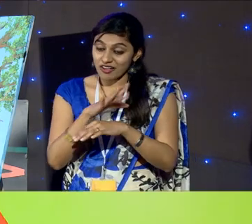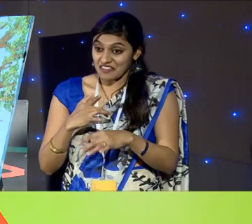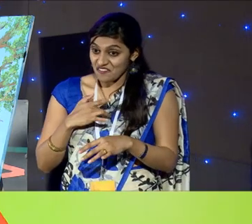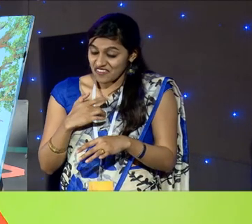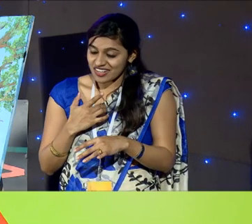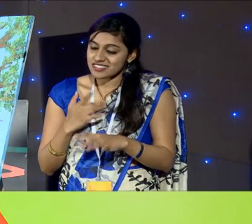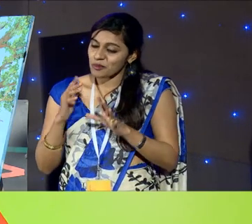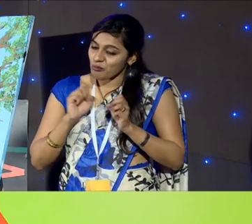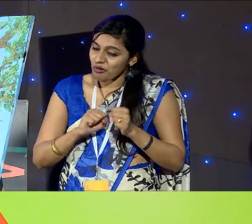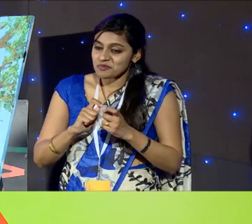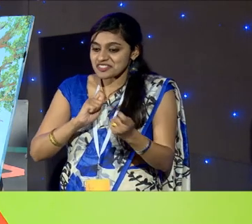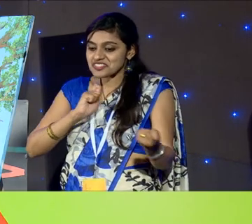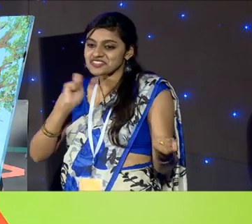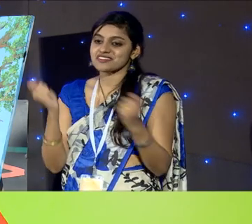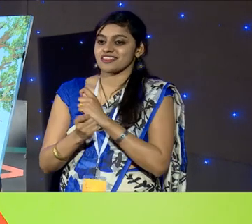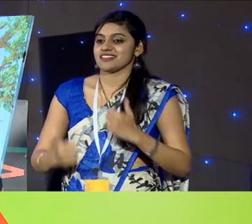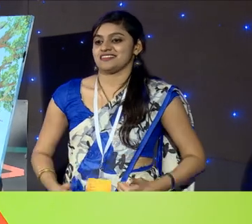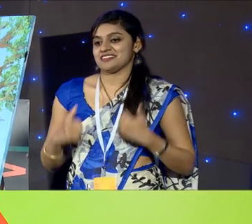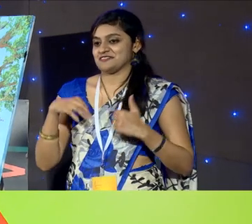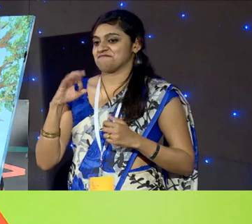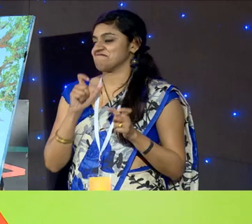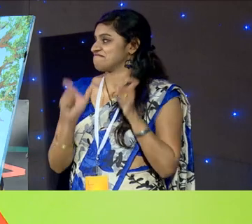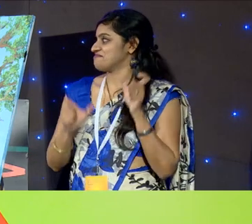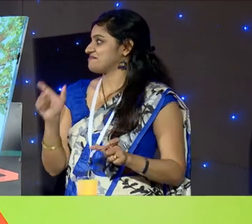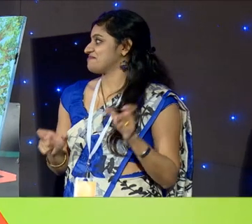around. Thank you. Next, please.